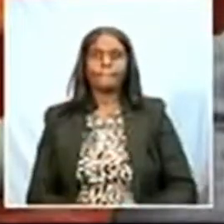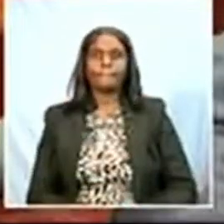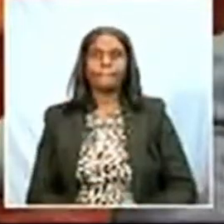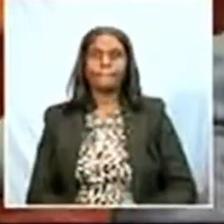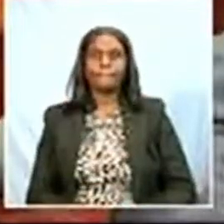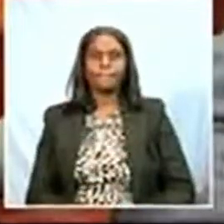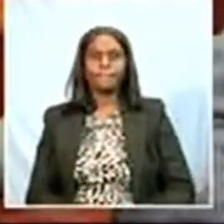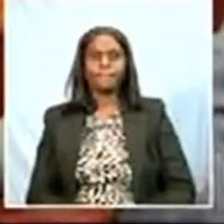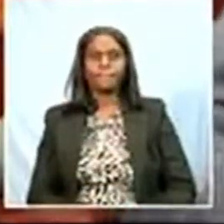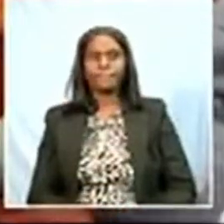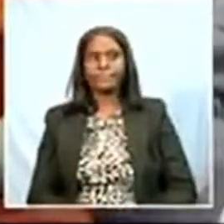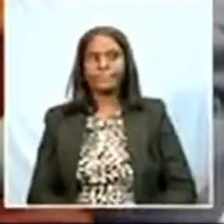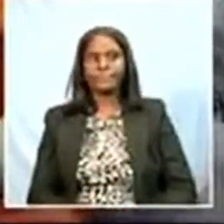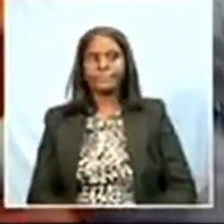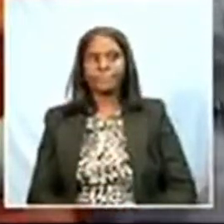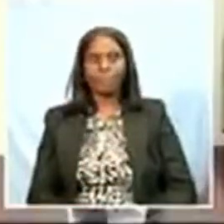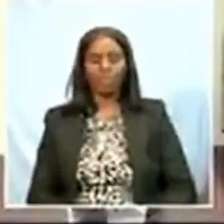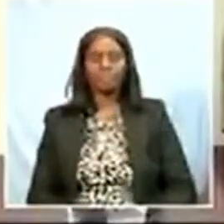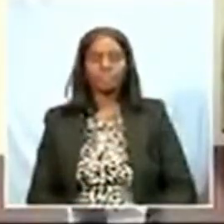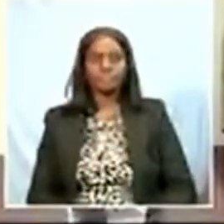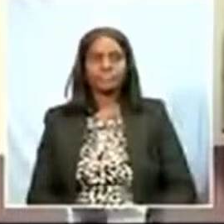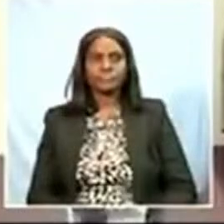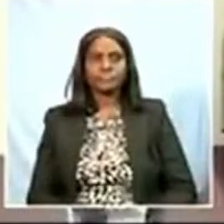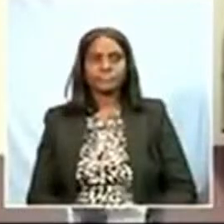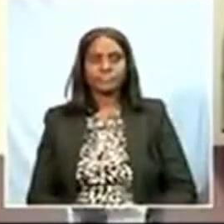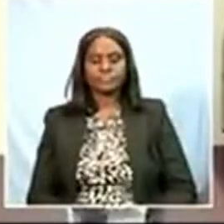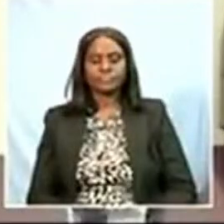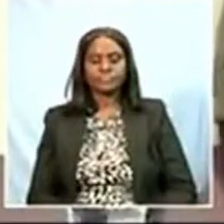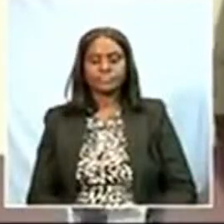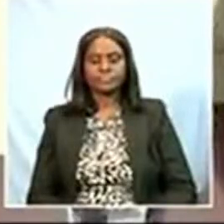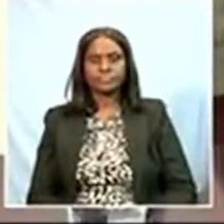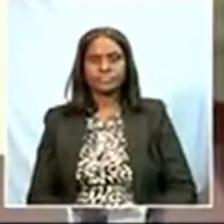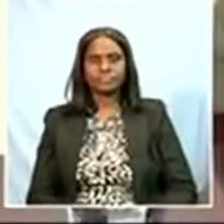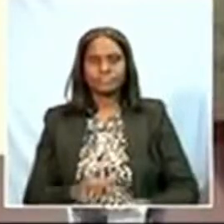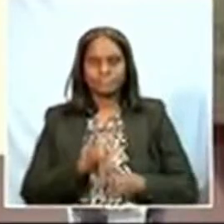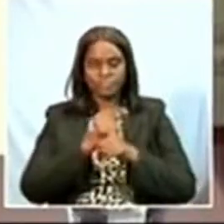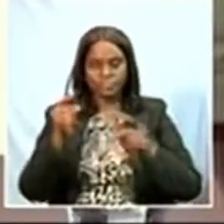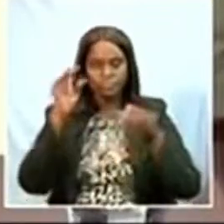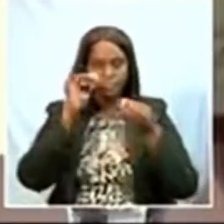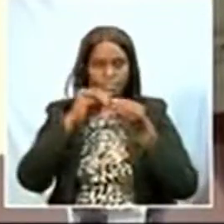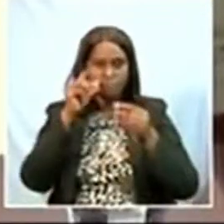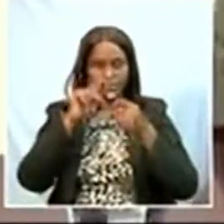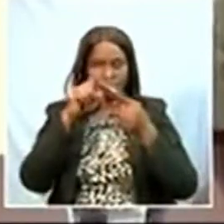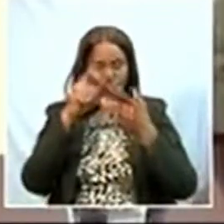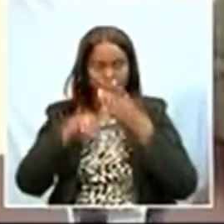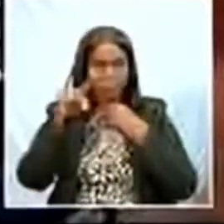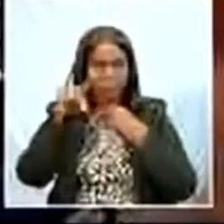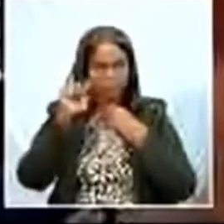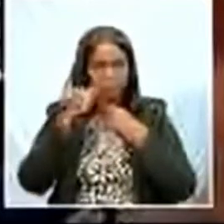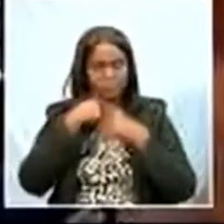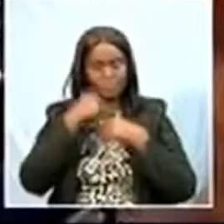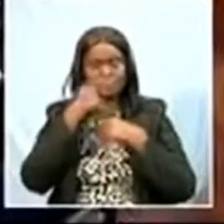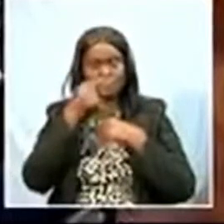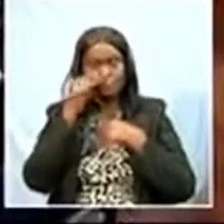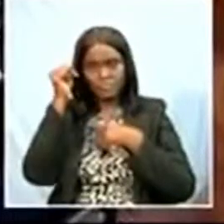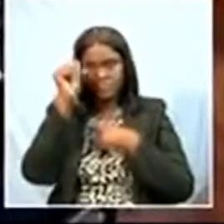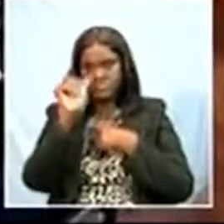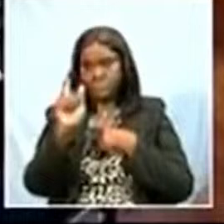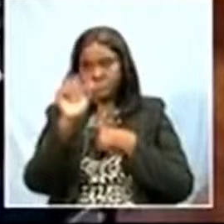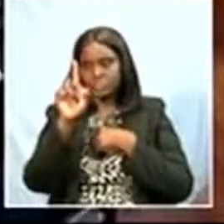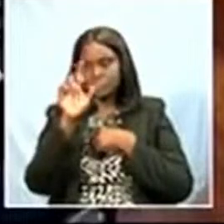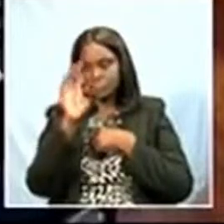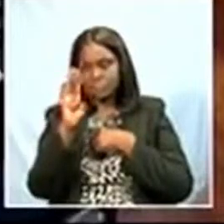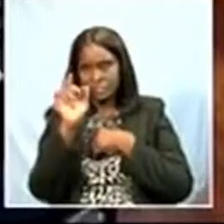Chair, if I may. Sure. Yeah, thank you. So just to add on to what the PS has indicated, the African Development Bank is